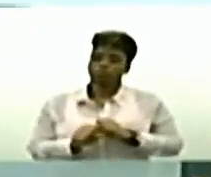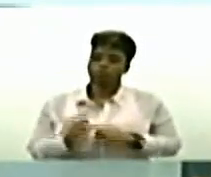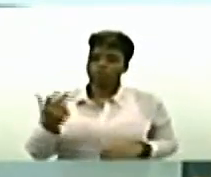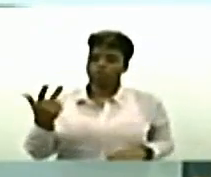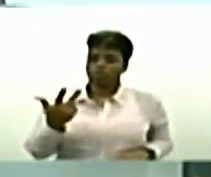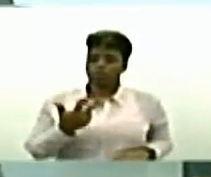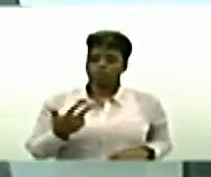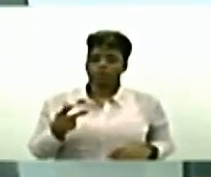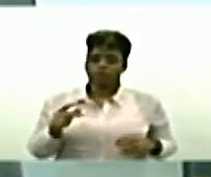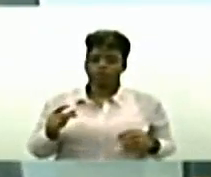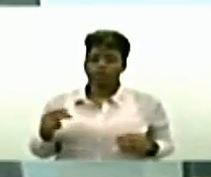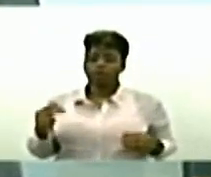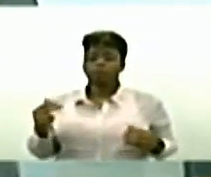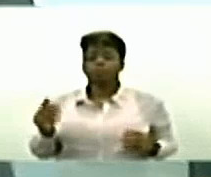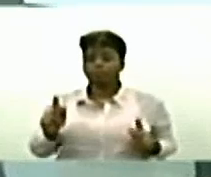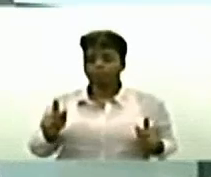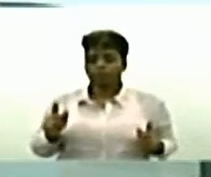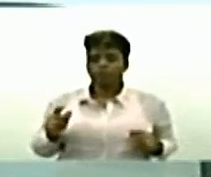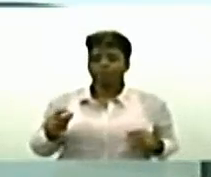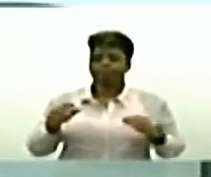of persons